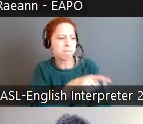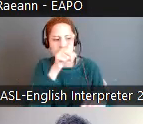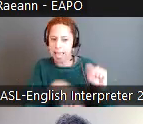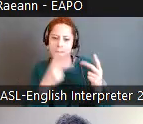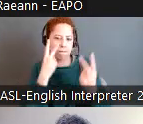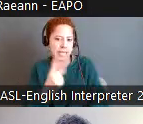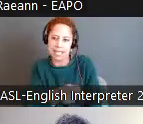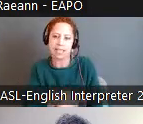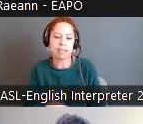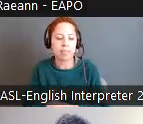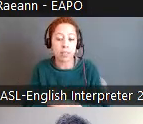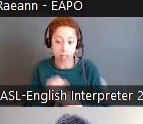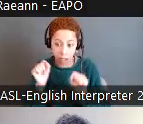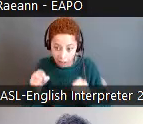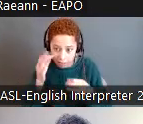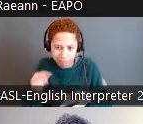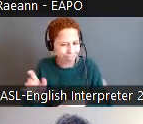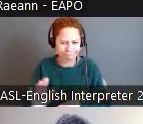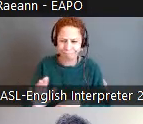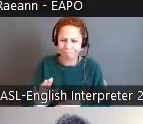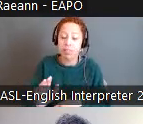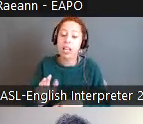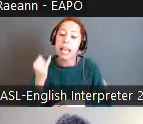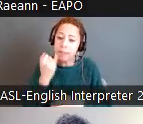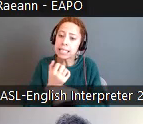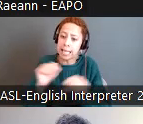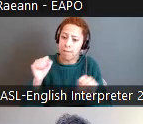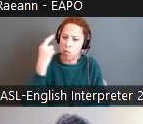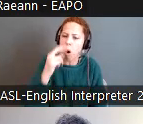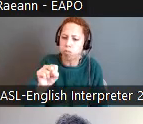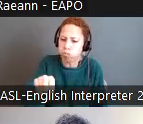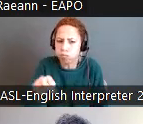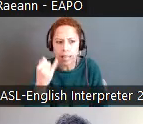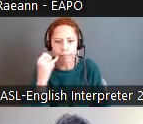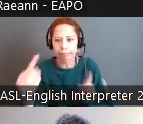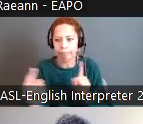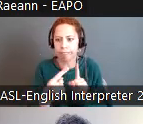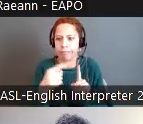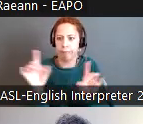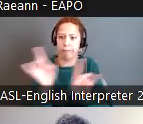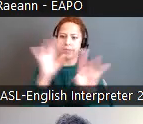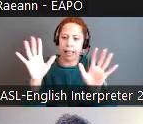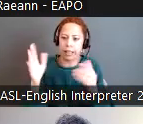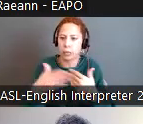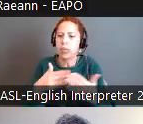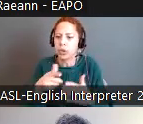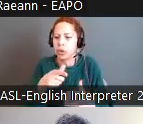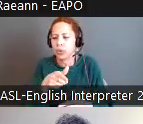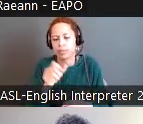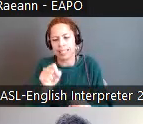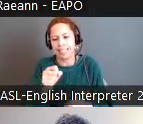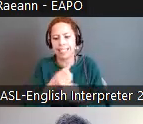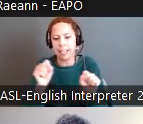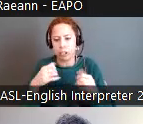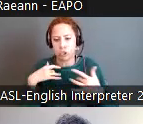it's safety, right? If a person is visiting you and they're hitting you or they're being violent towards you, that becomes a safety concern. But